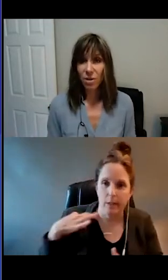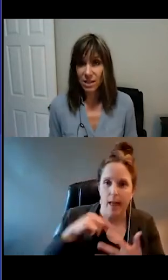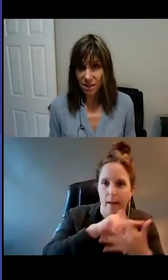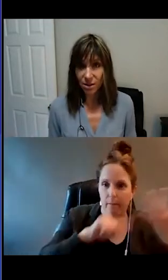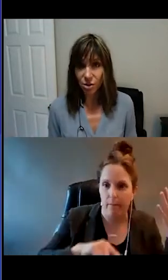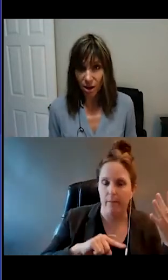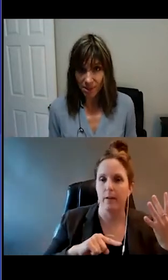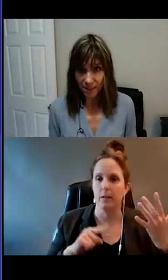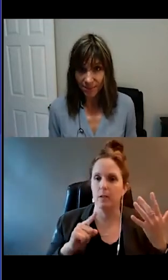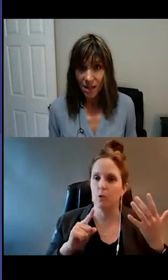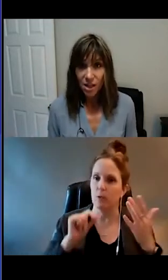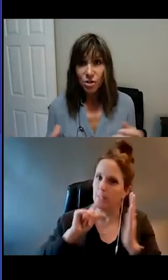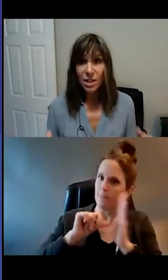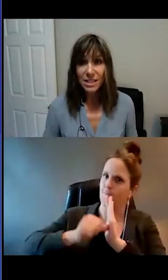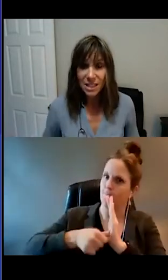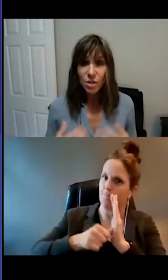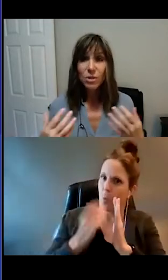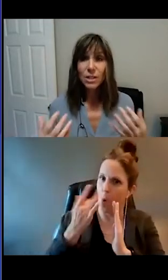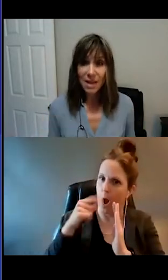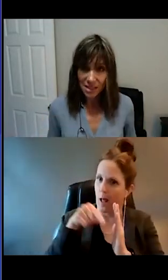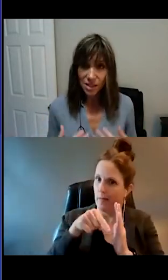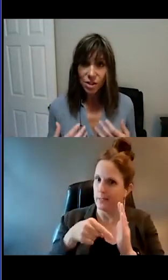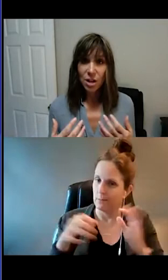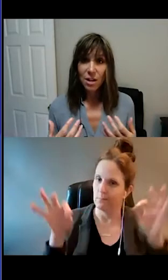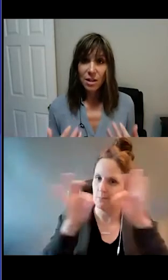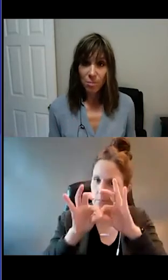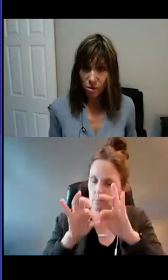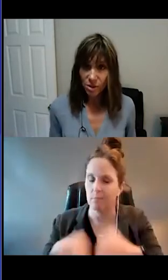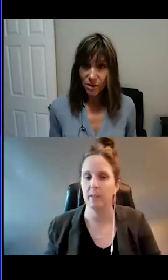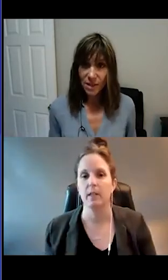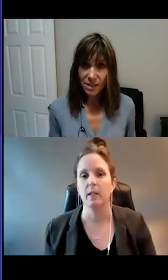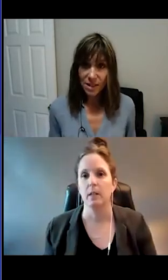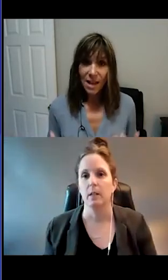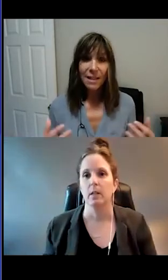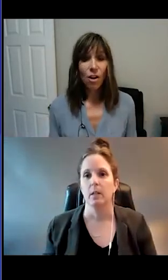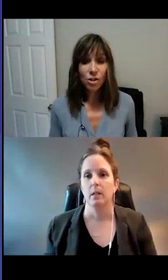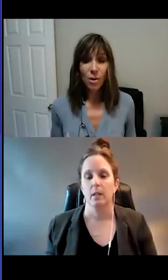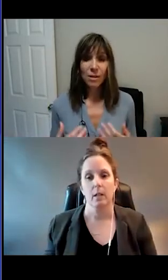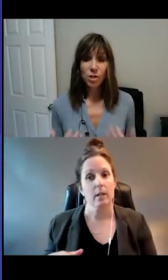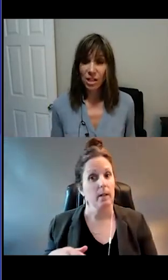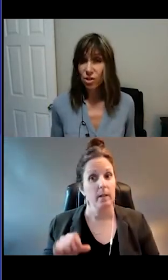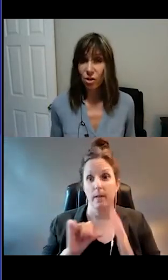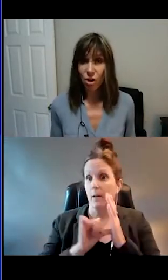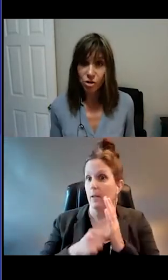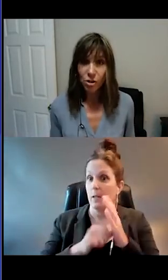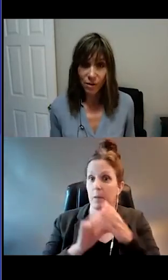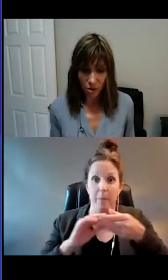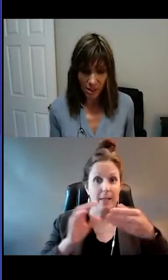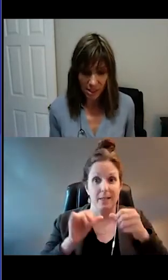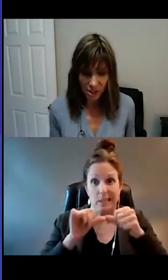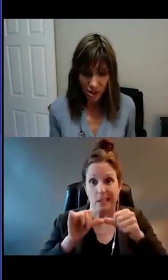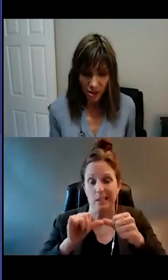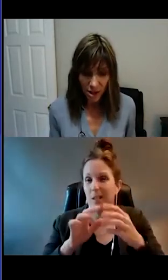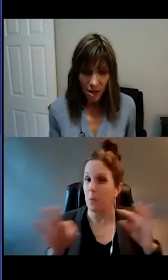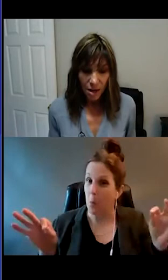of whatever it is that they're adopting. So they continually message the importance of this. They also help change the culture of